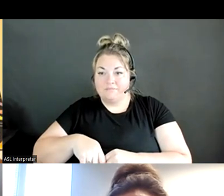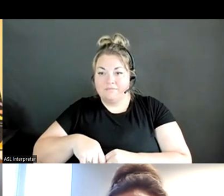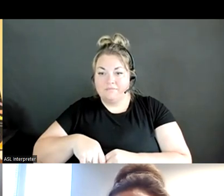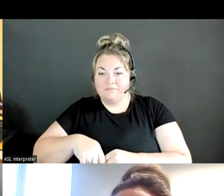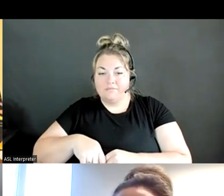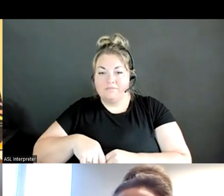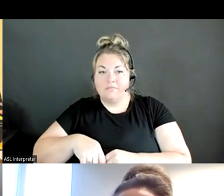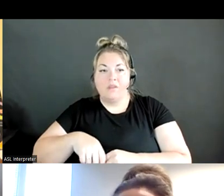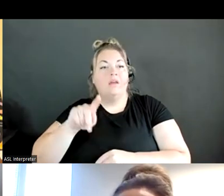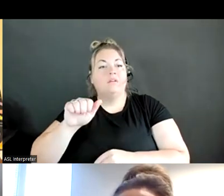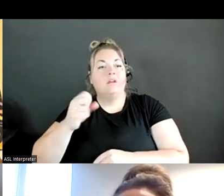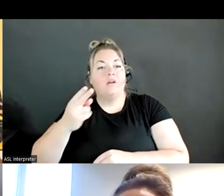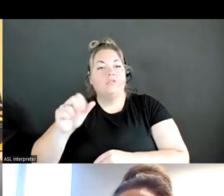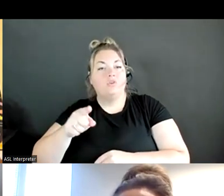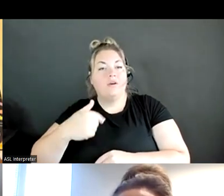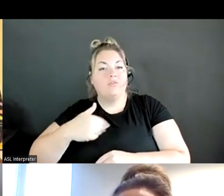Tosh, you have your hand up?